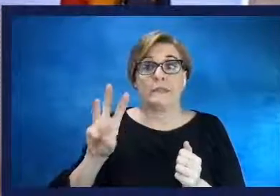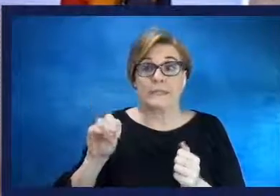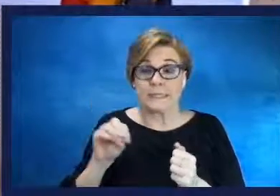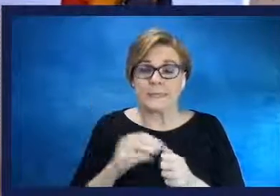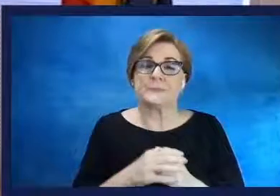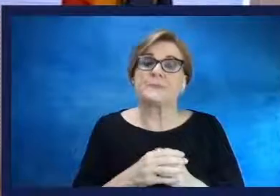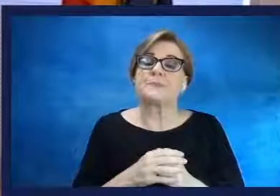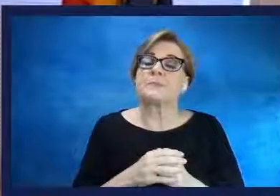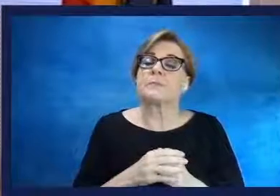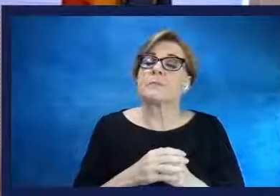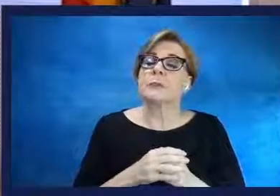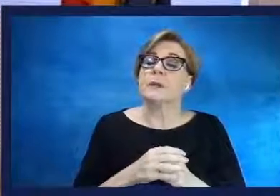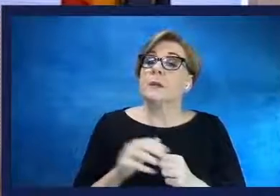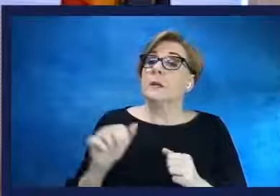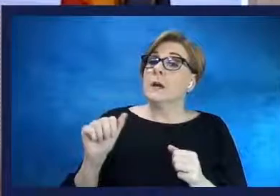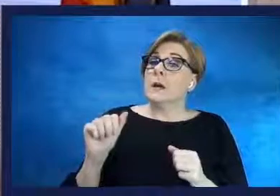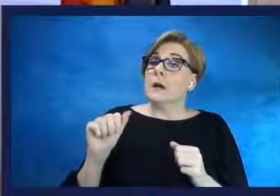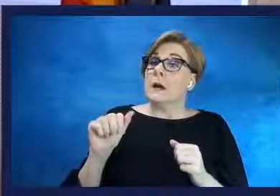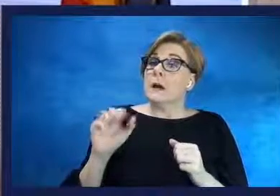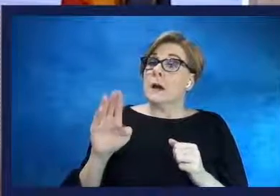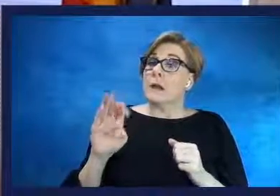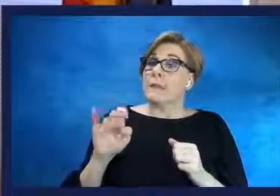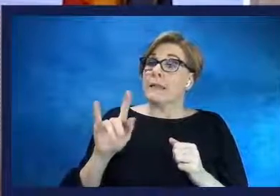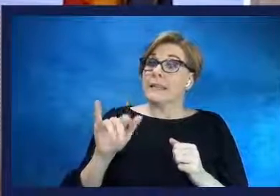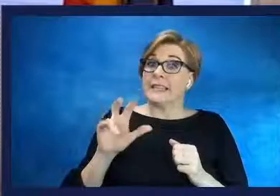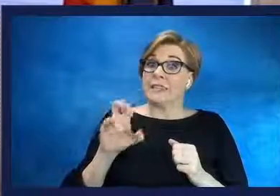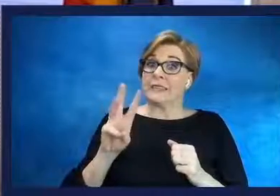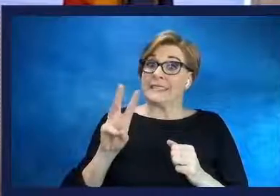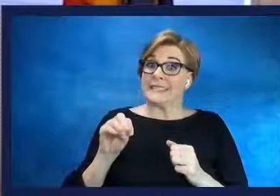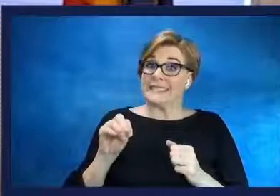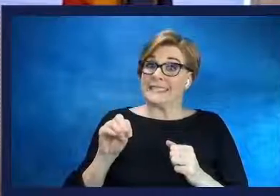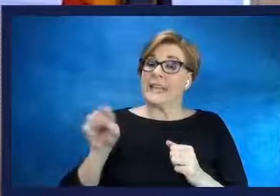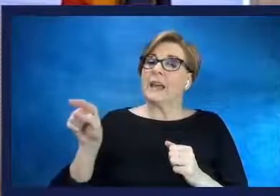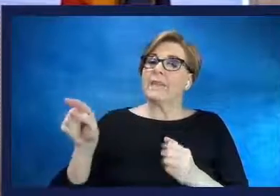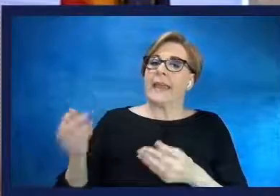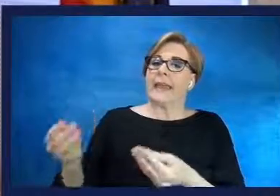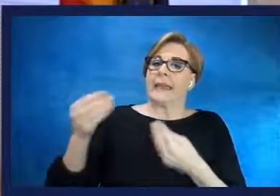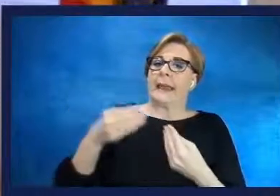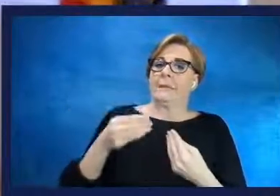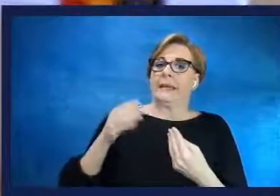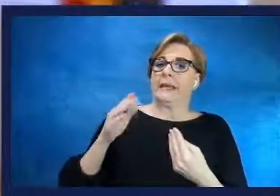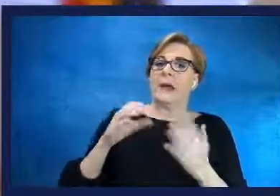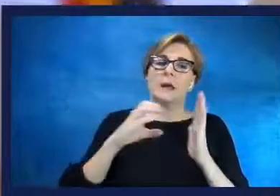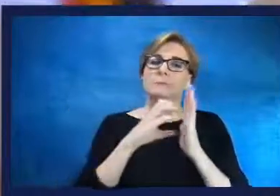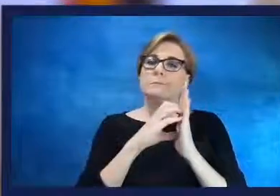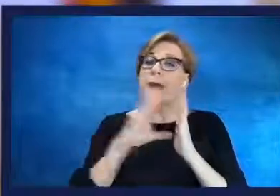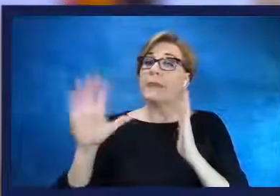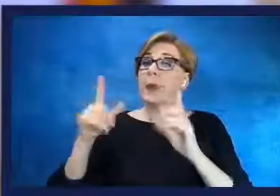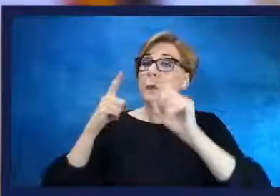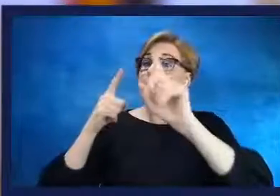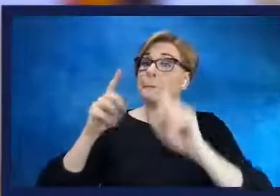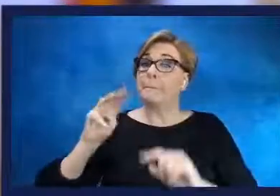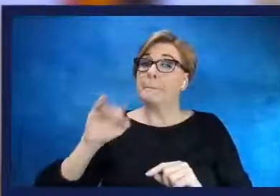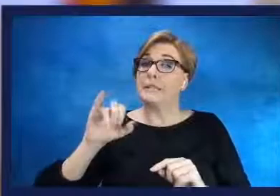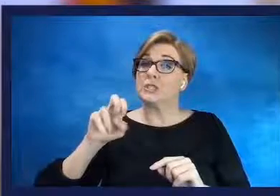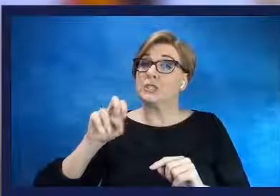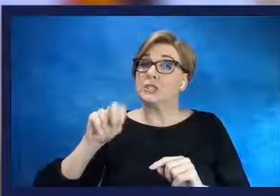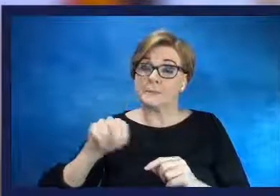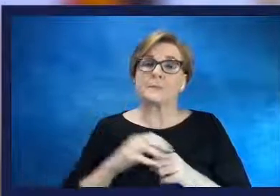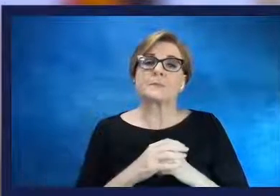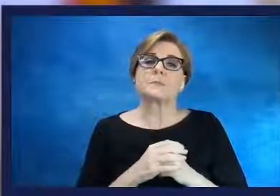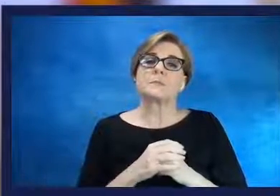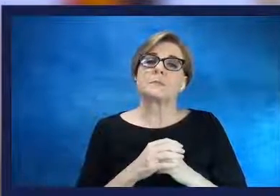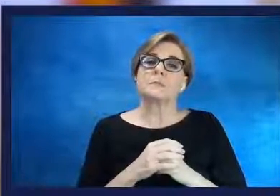360 has provided us a copy of their mission, and I don't want to mess that up, so I'm actually going to read it. So Ability 360 is